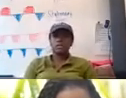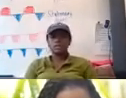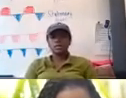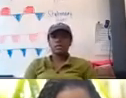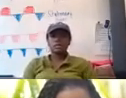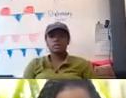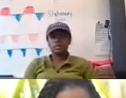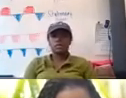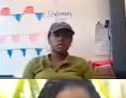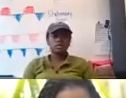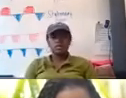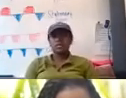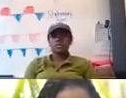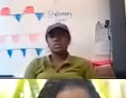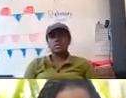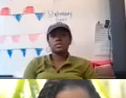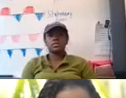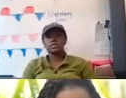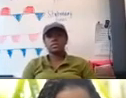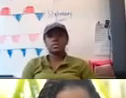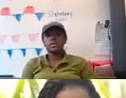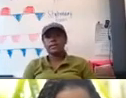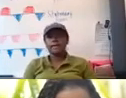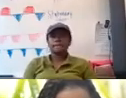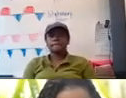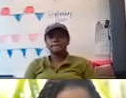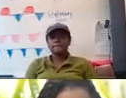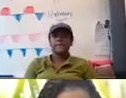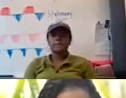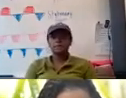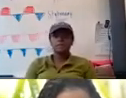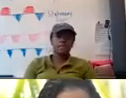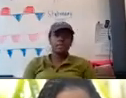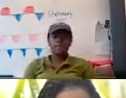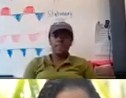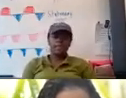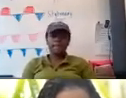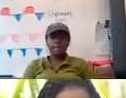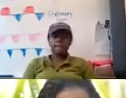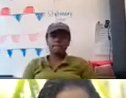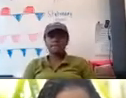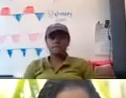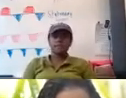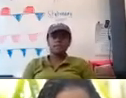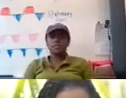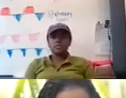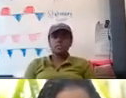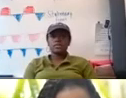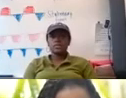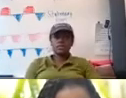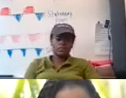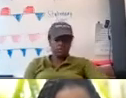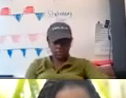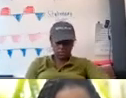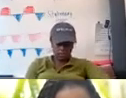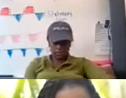and incredibly nutritious fruits, vegetables, and herbs. Tower Garden has a 20-gallon reservoir at its base that stores